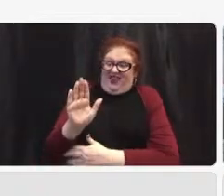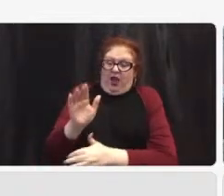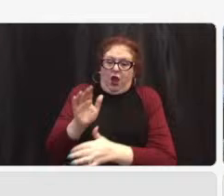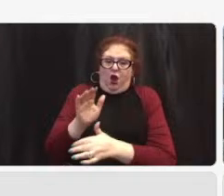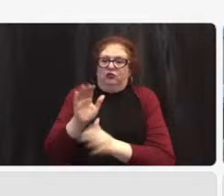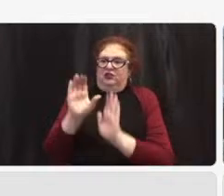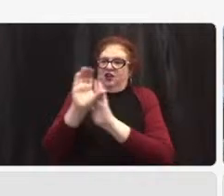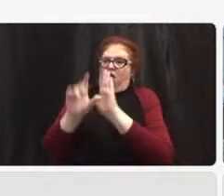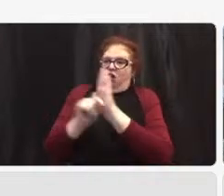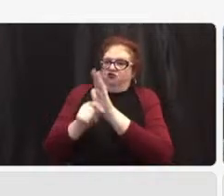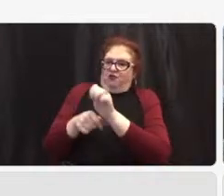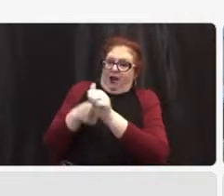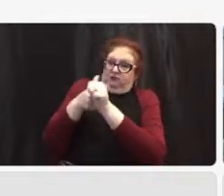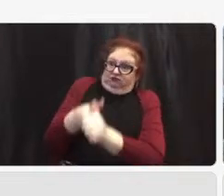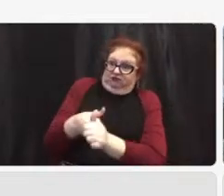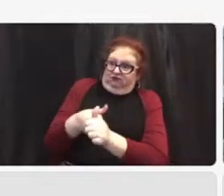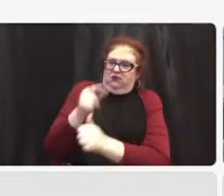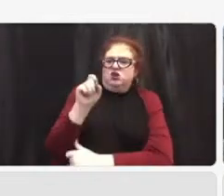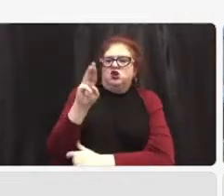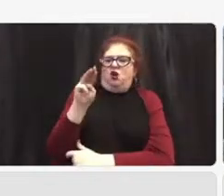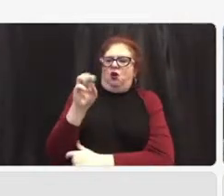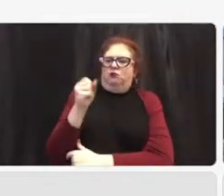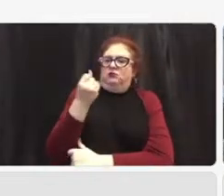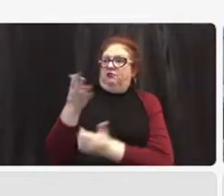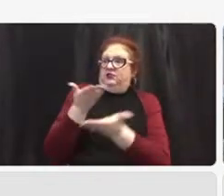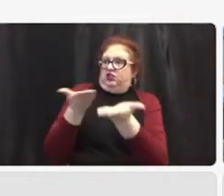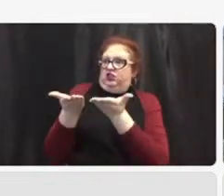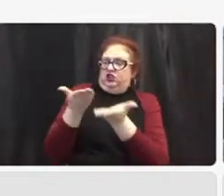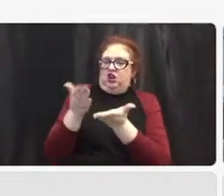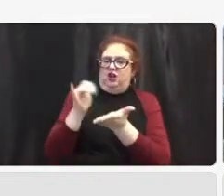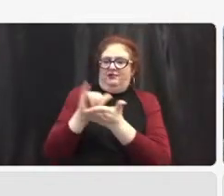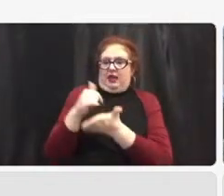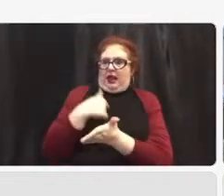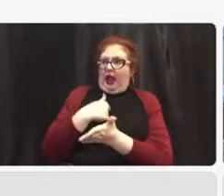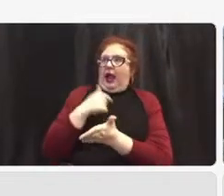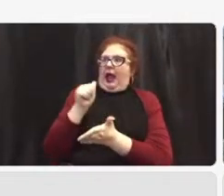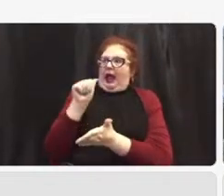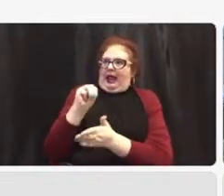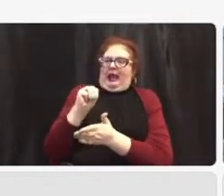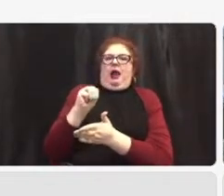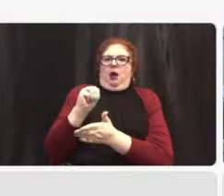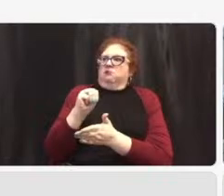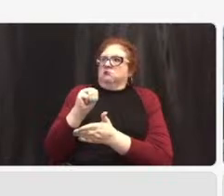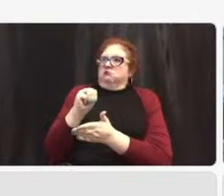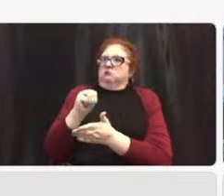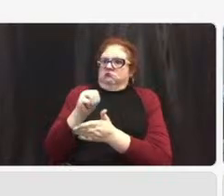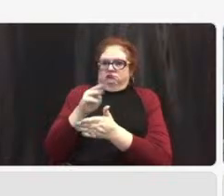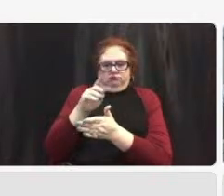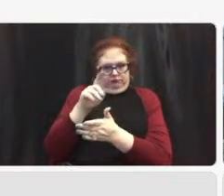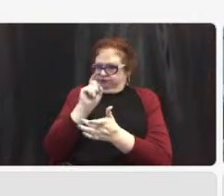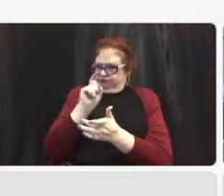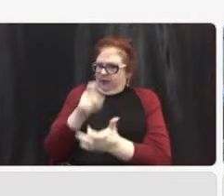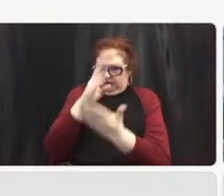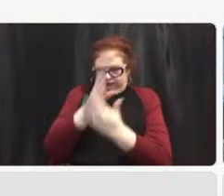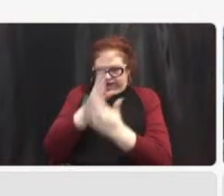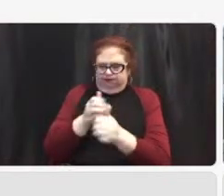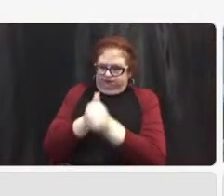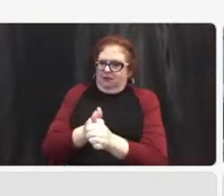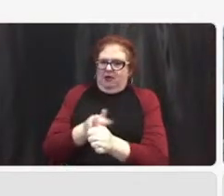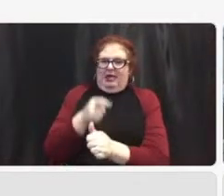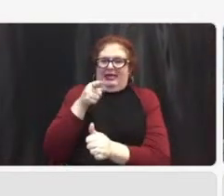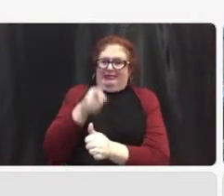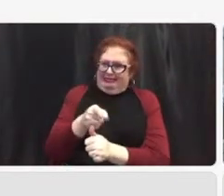by as a host on that platform, does not allow parties or events. And that's as of, I believe, the